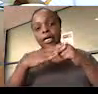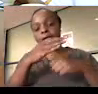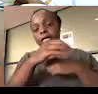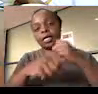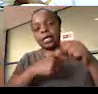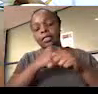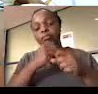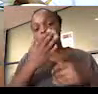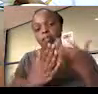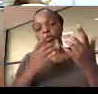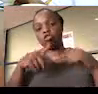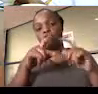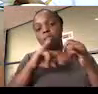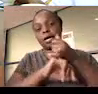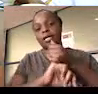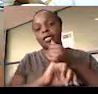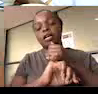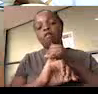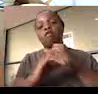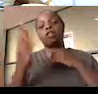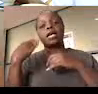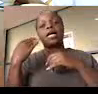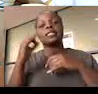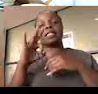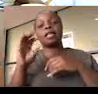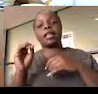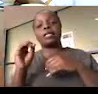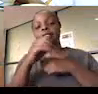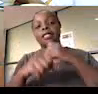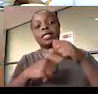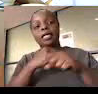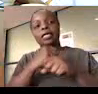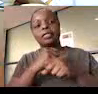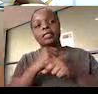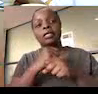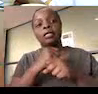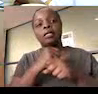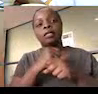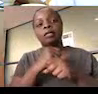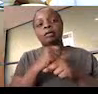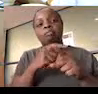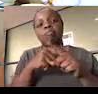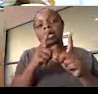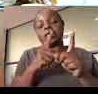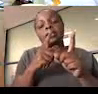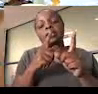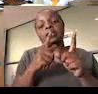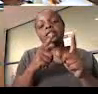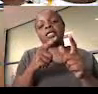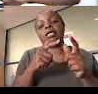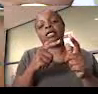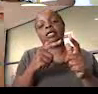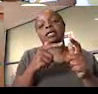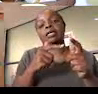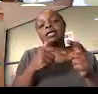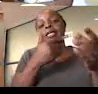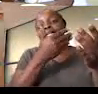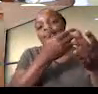couple, and you pay 150 per month for both of you. Wow. Well, do you have a family